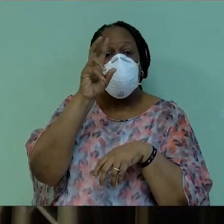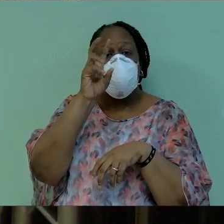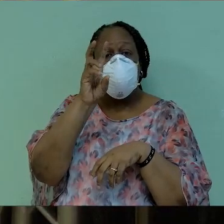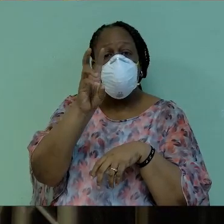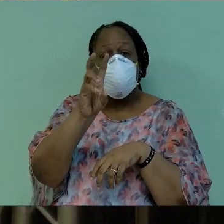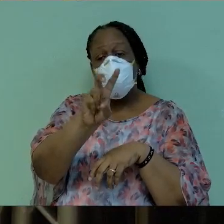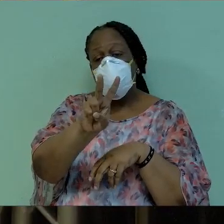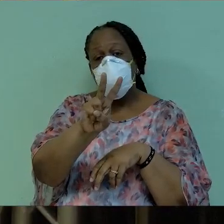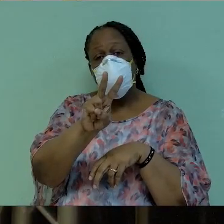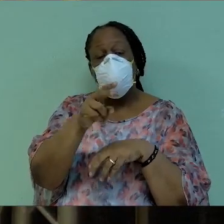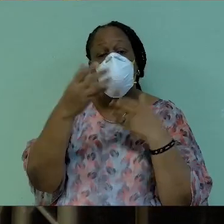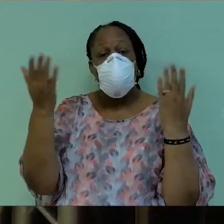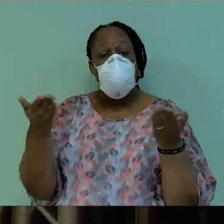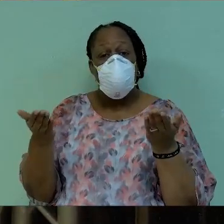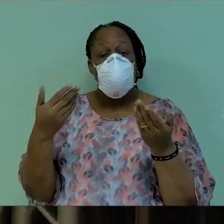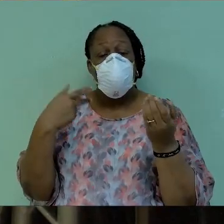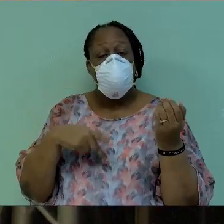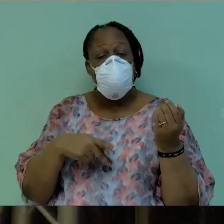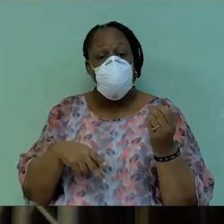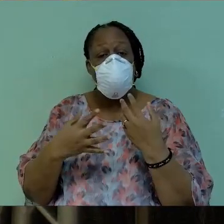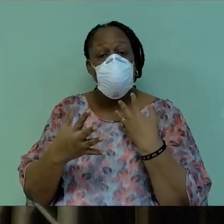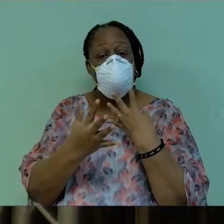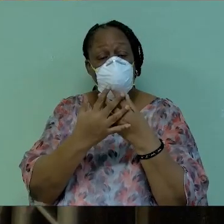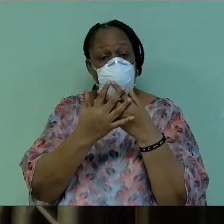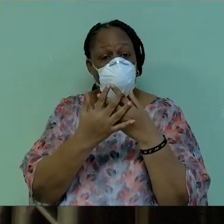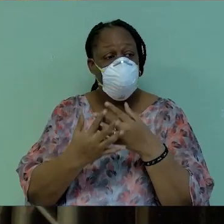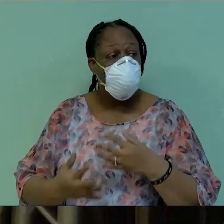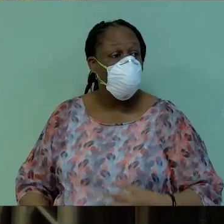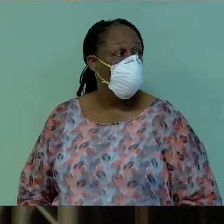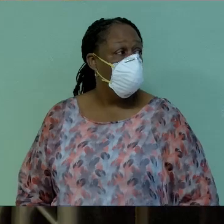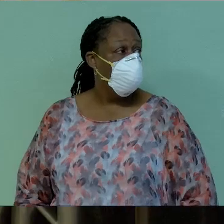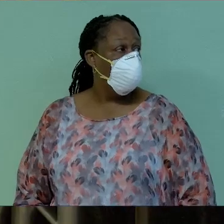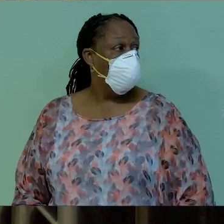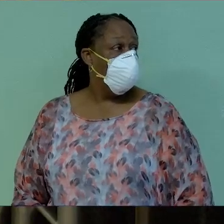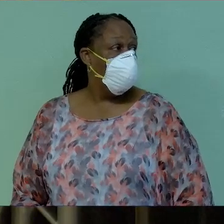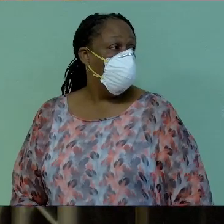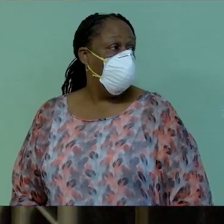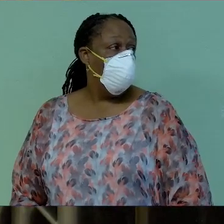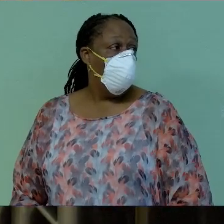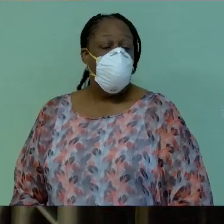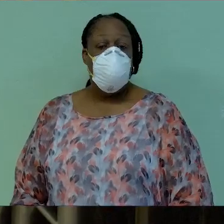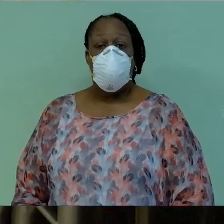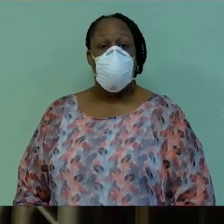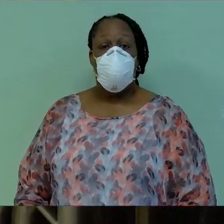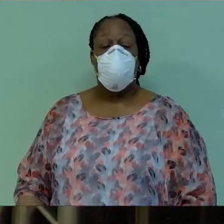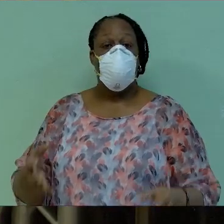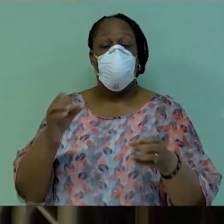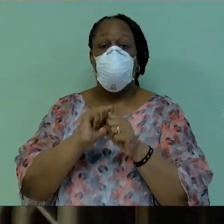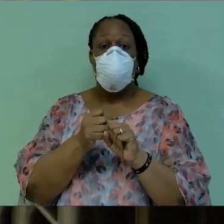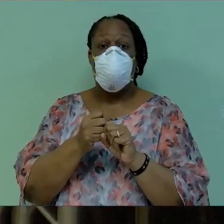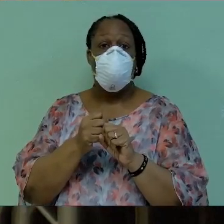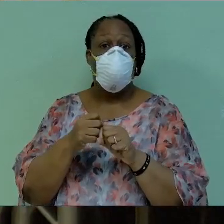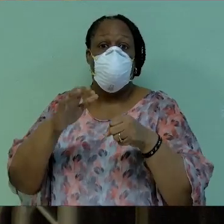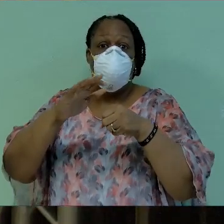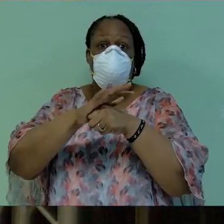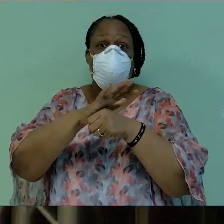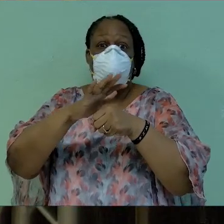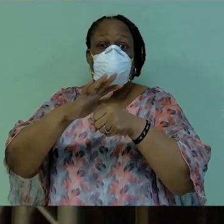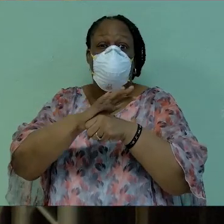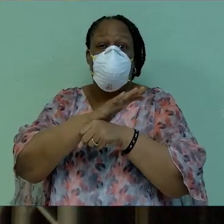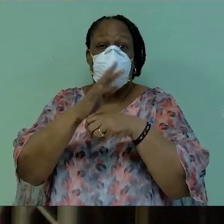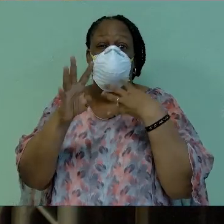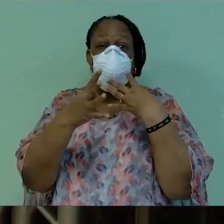162 in Her Majesty's Prison in Bastille. So you see, we are somewhat overcrowded at